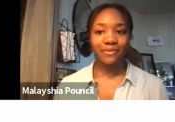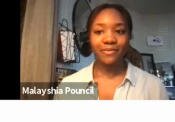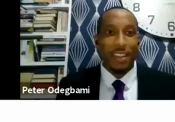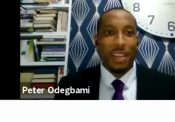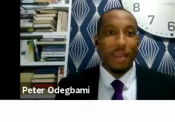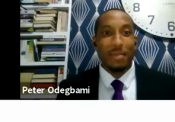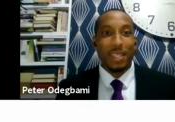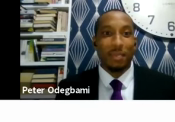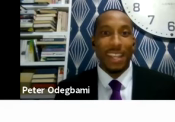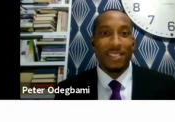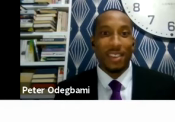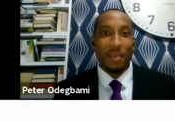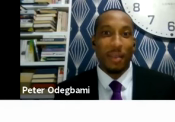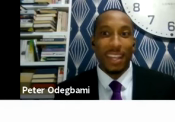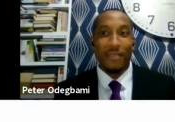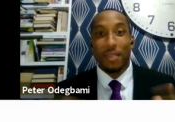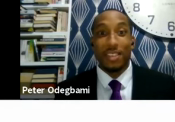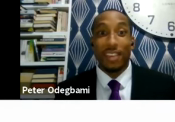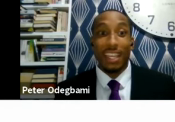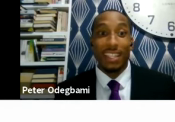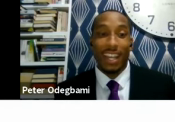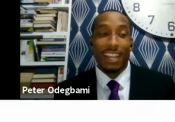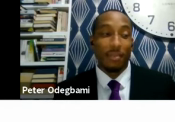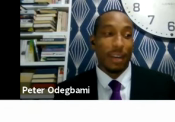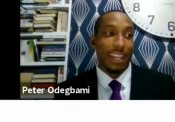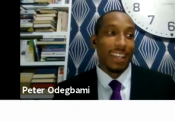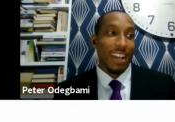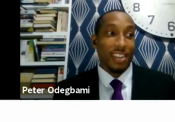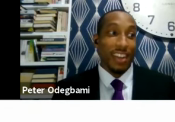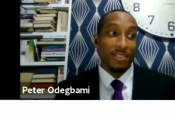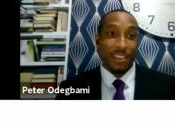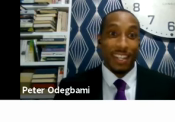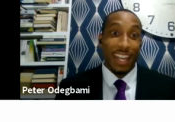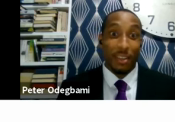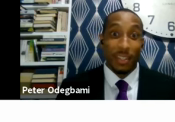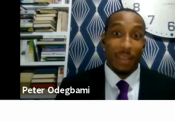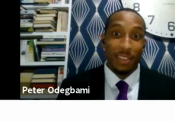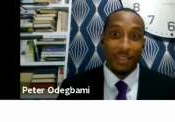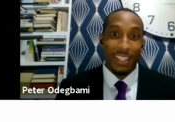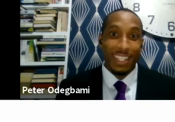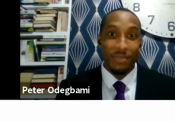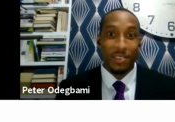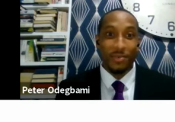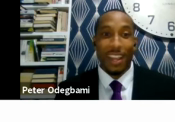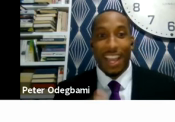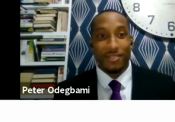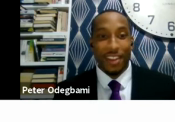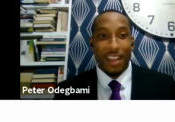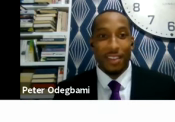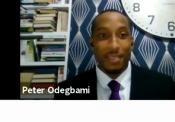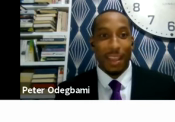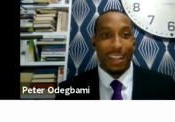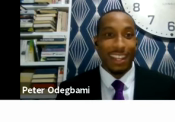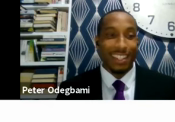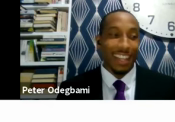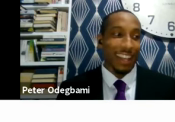Good evening, everybody. My name is Peter Odigbami. I'm from the UK. I got my undergraduate degree in economics at Hampton University, which is where Andrew and